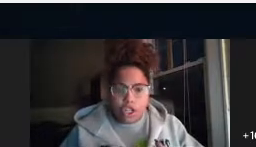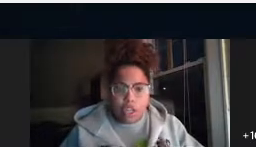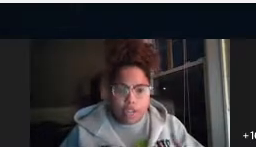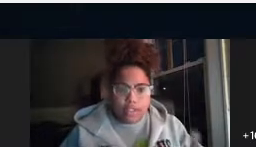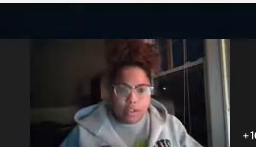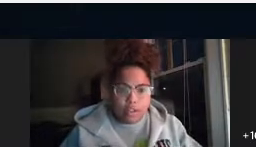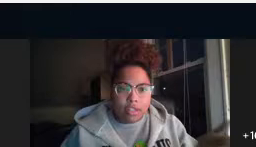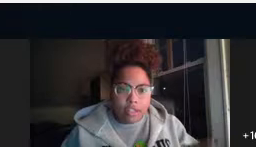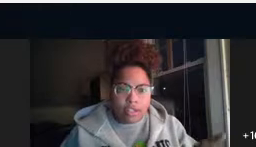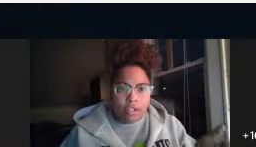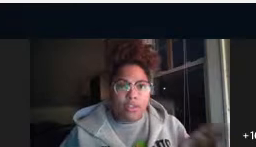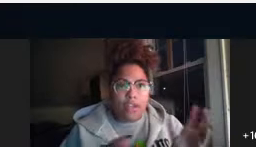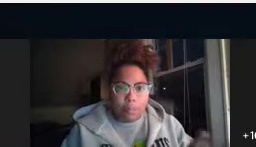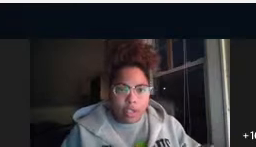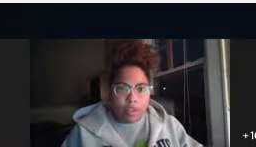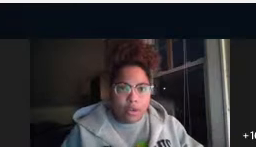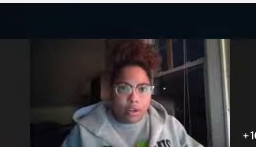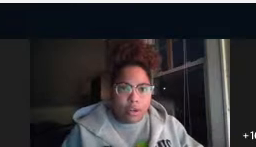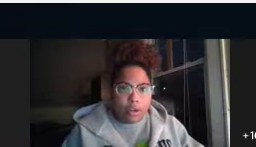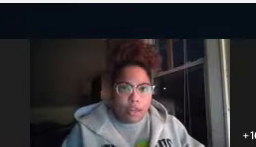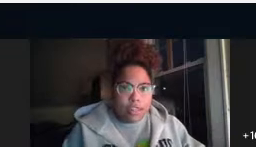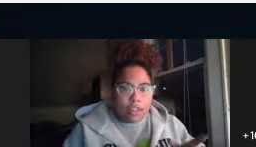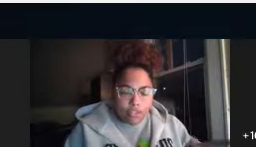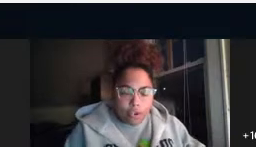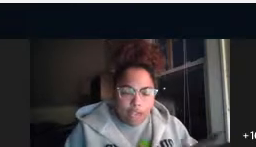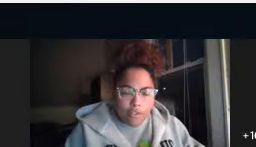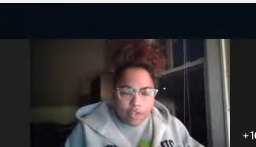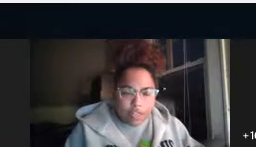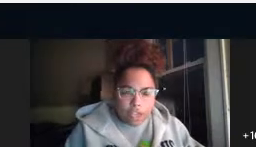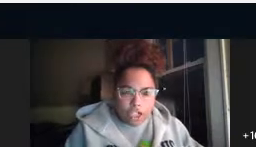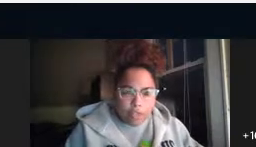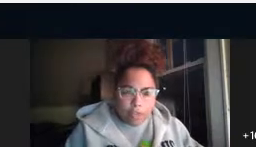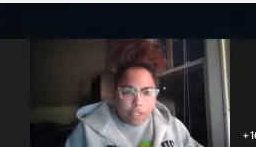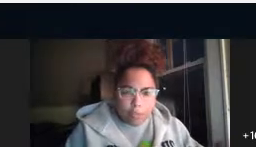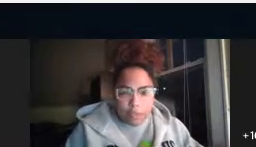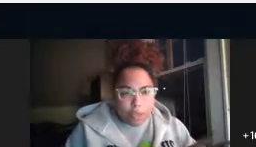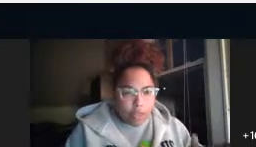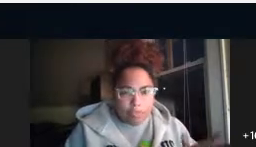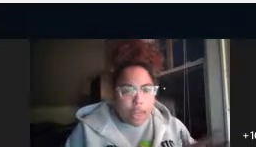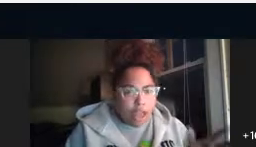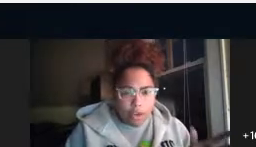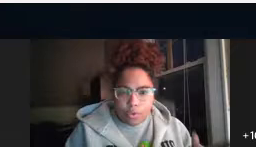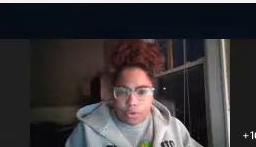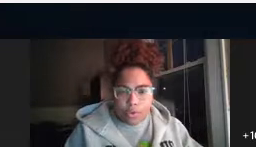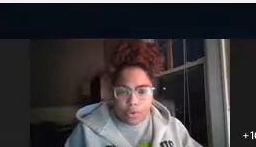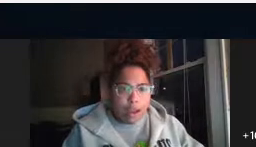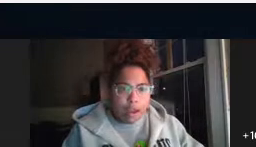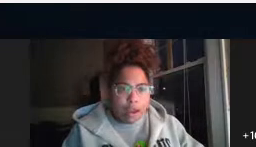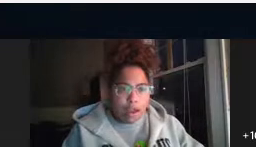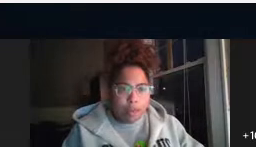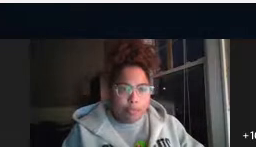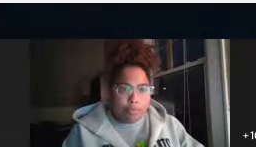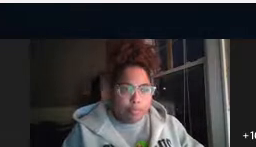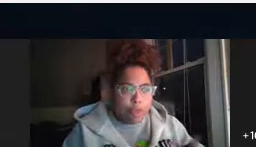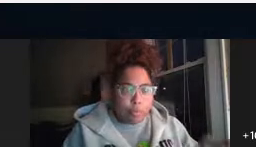private location in case they're in a place where it's difficult to have a discussion because it may be loud